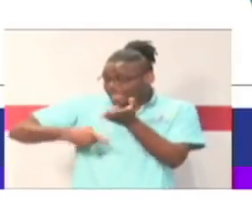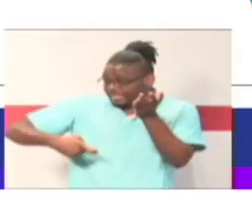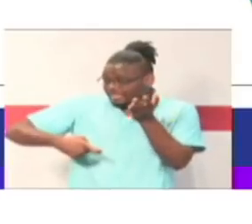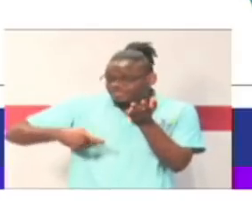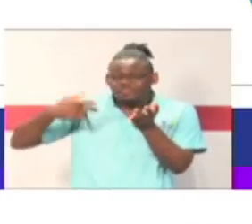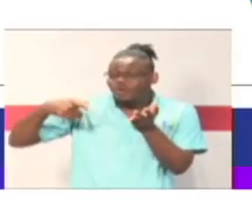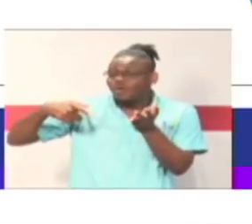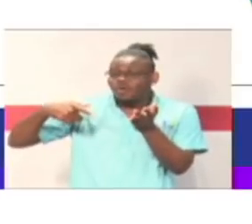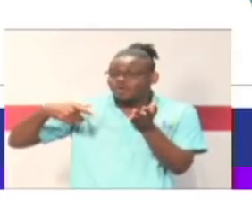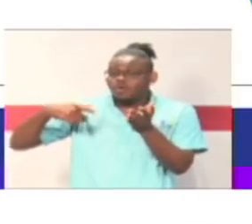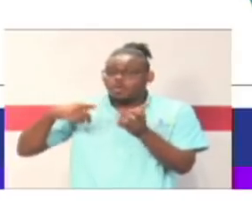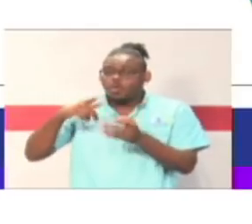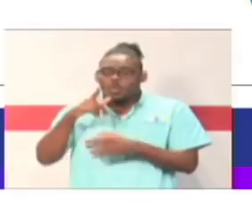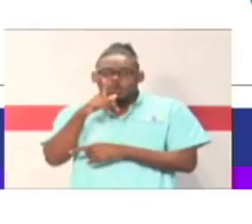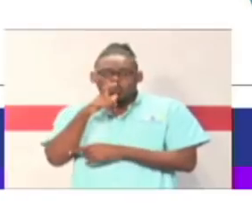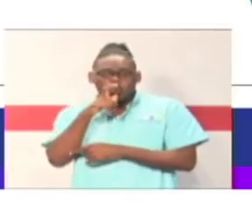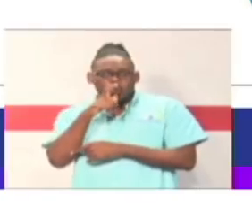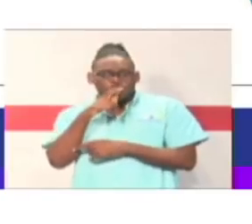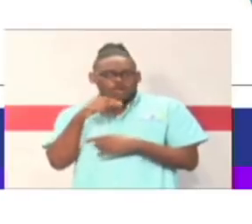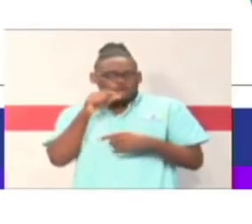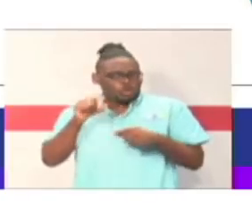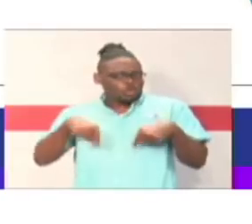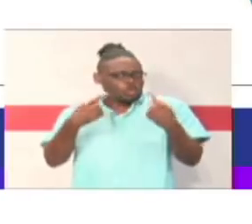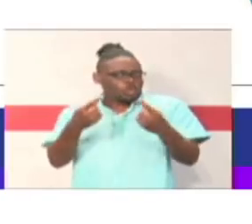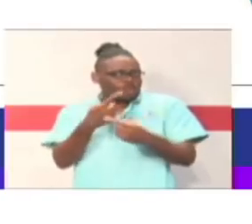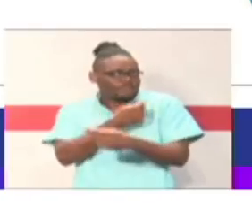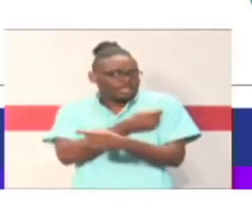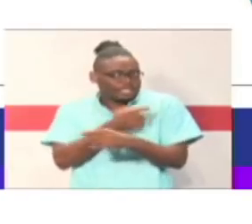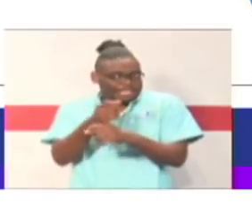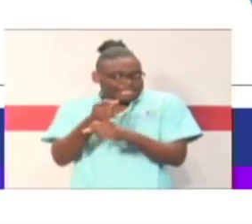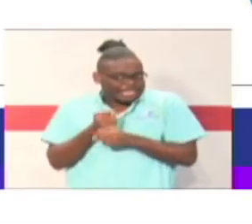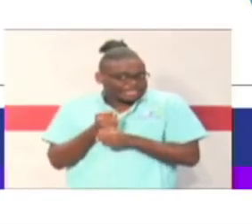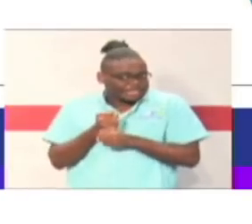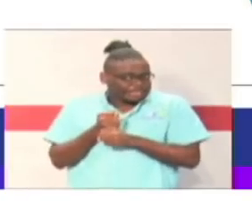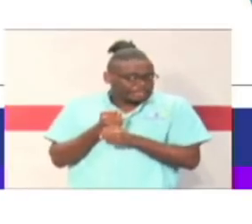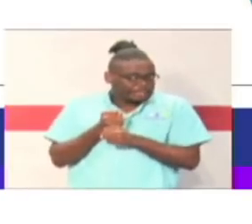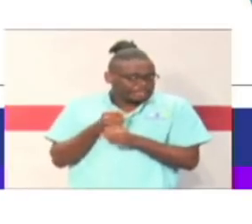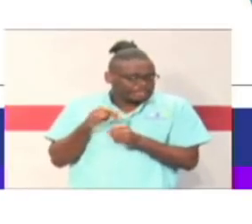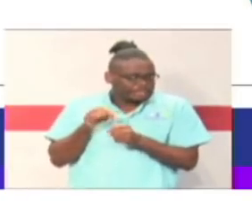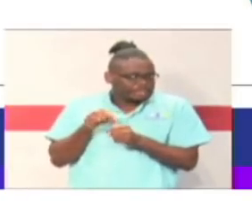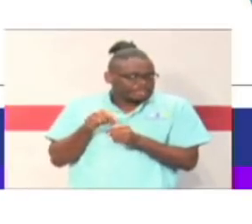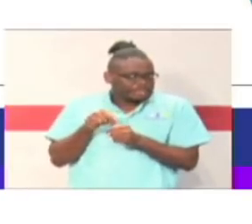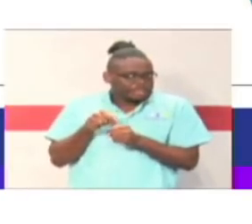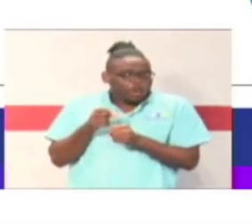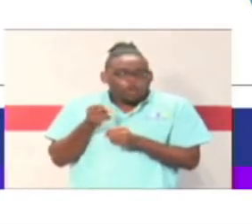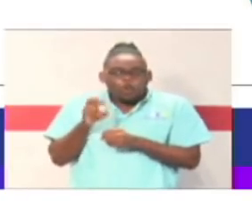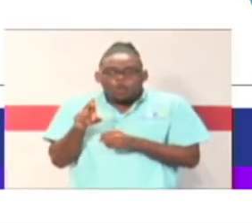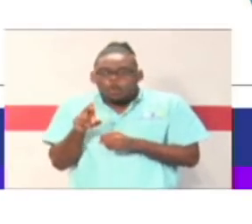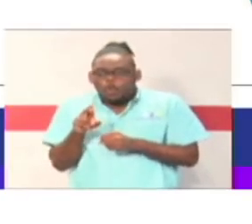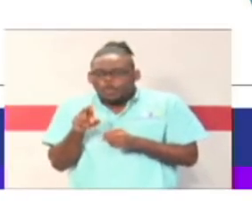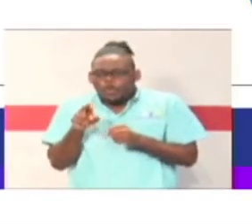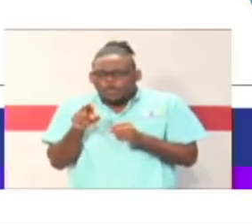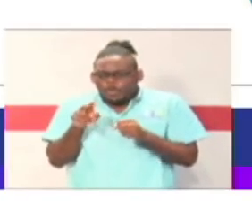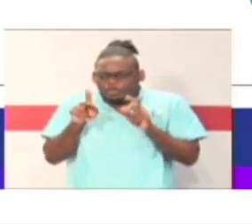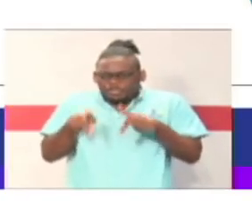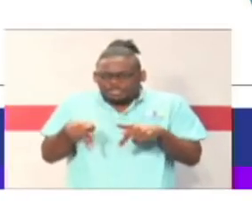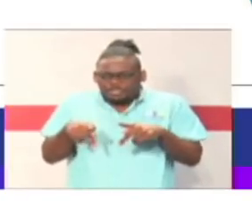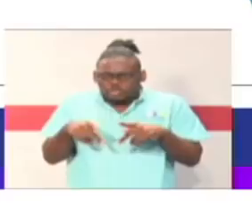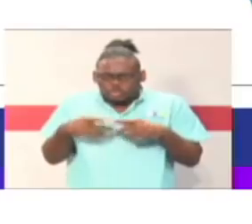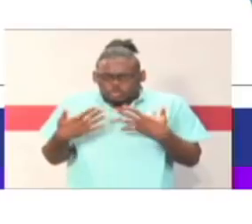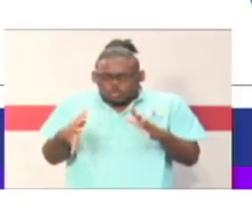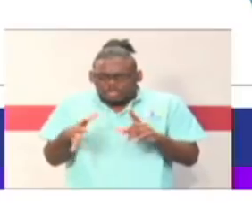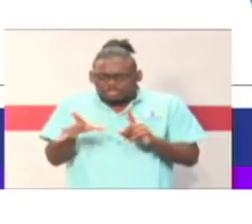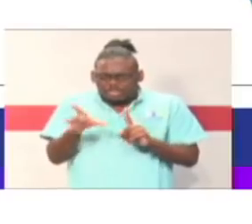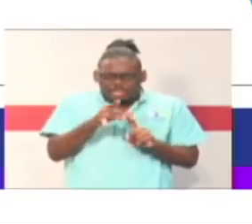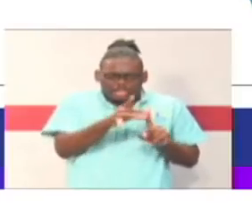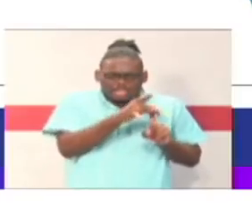or those who are exposed to the virus or have contracted it? Any sort of fine for them